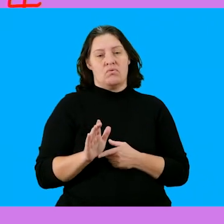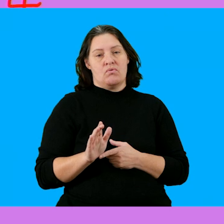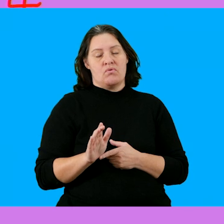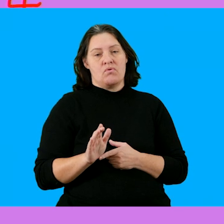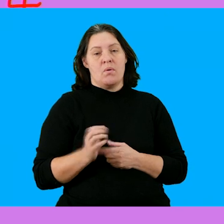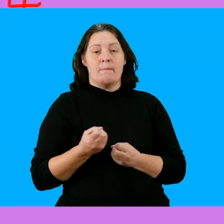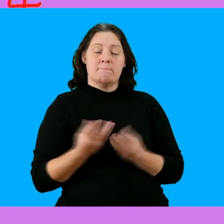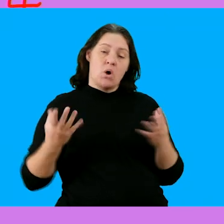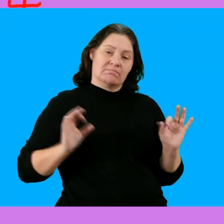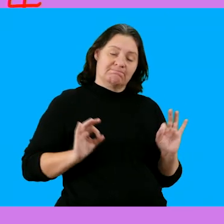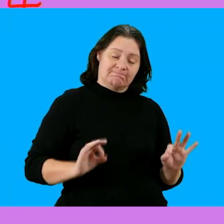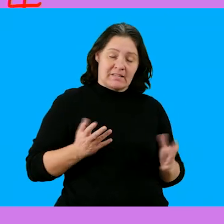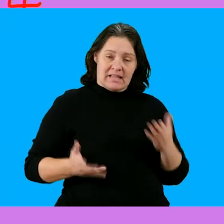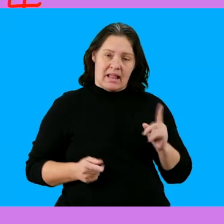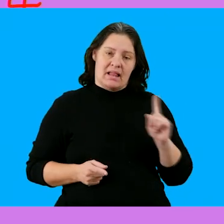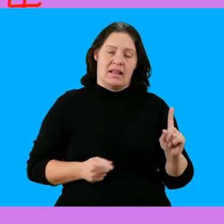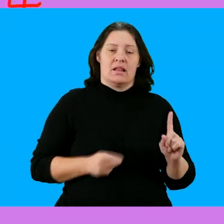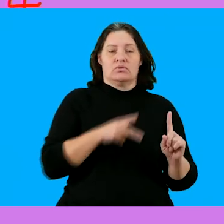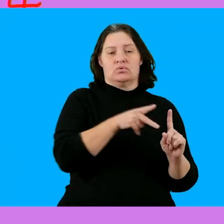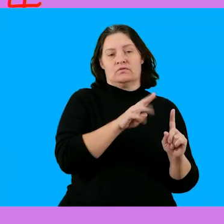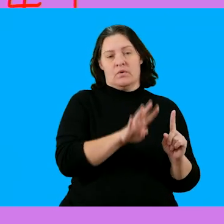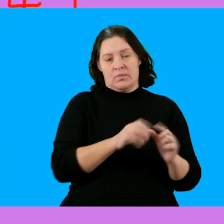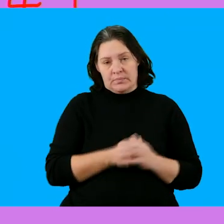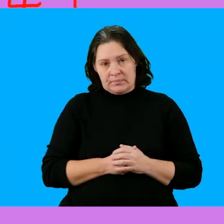indicated therefore that the most appropriate scale is